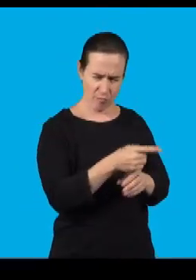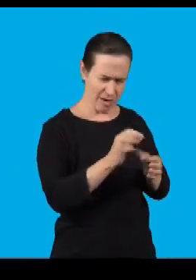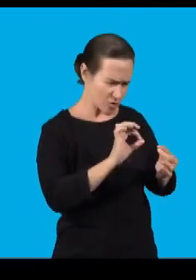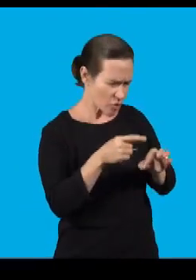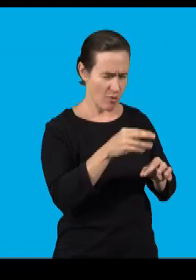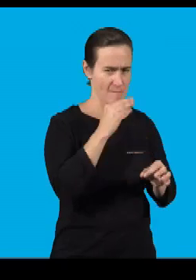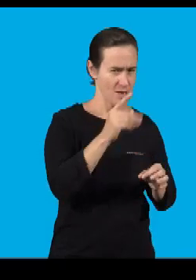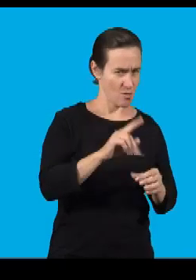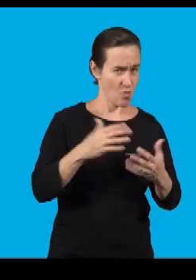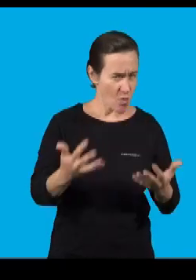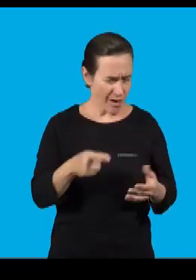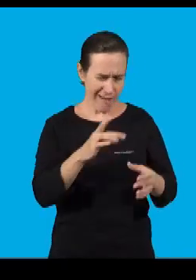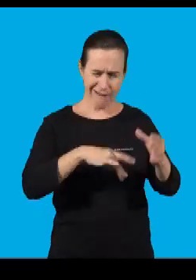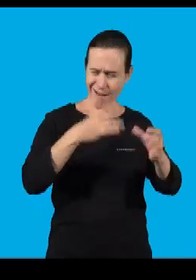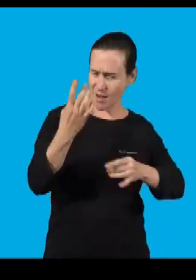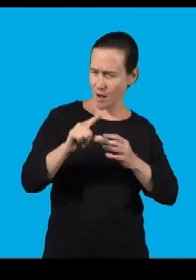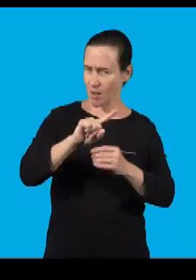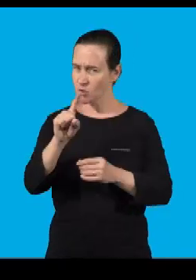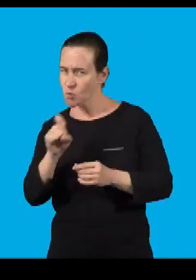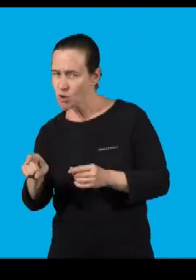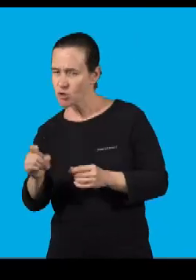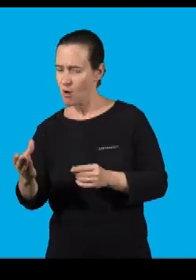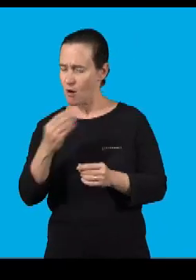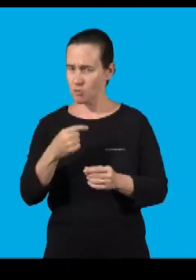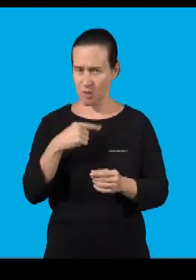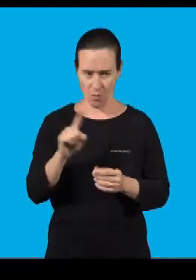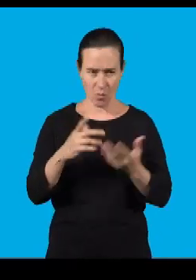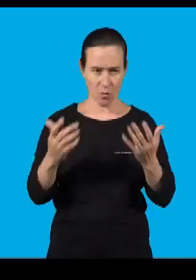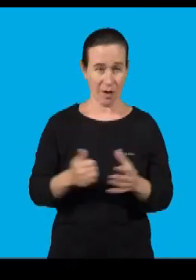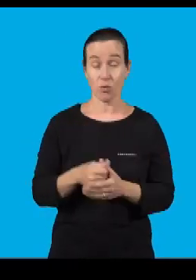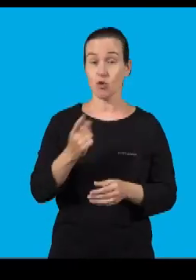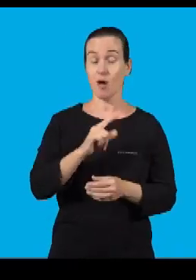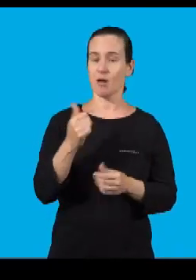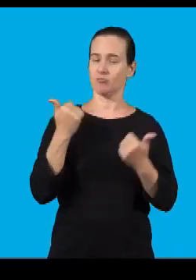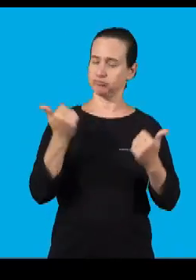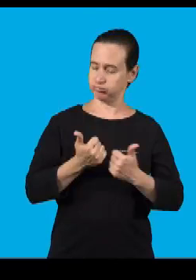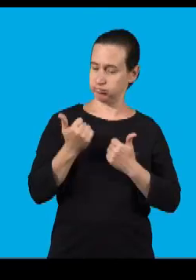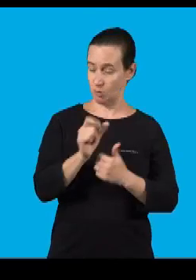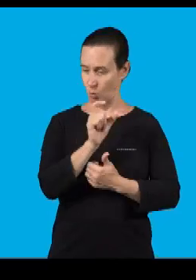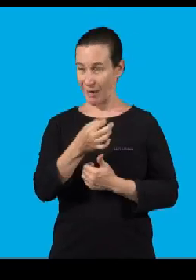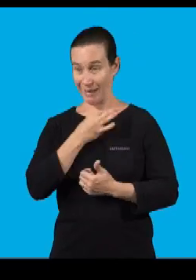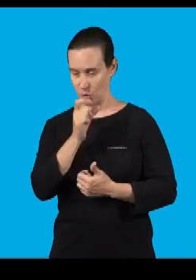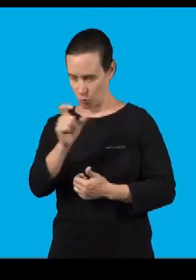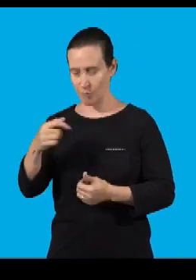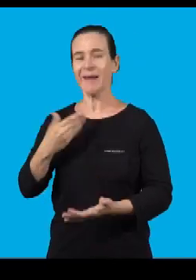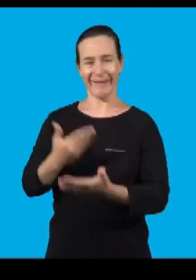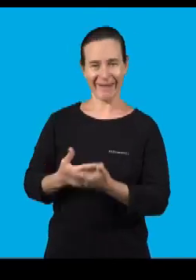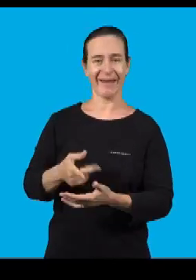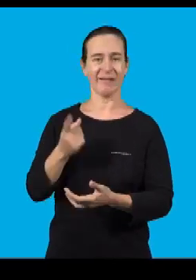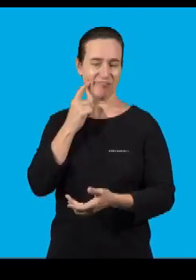right, where you have to analyze what the question requires. They lack the vocabulary to respond to the